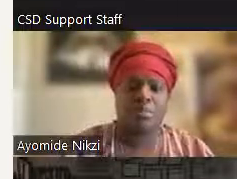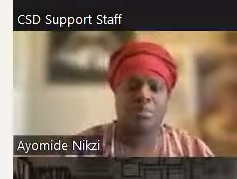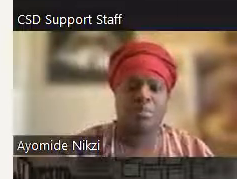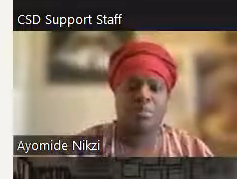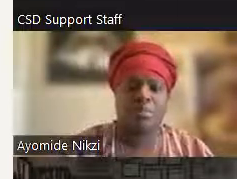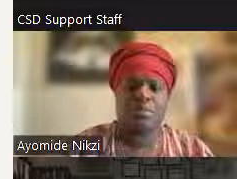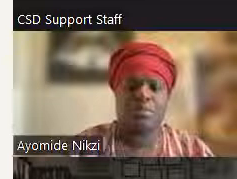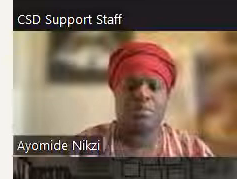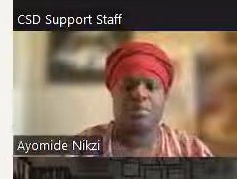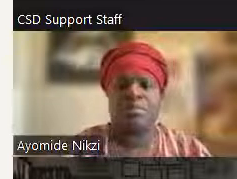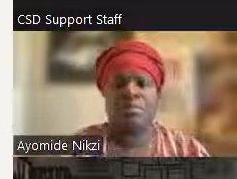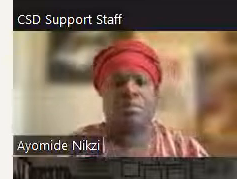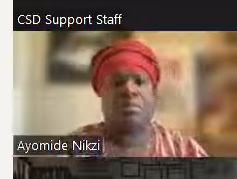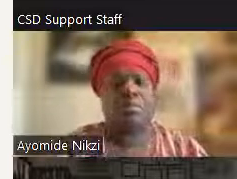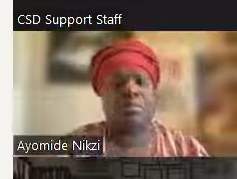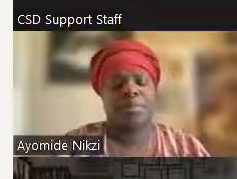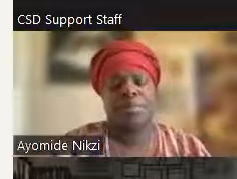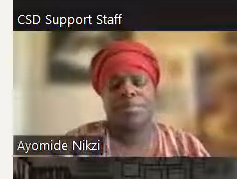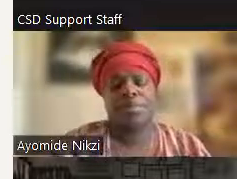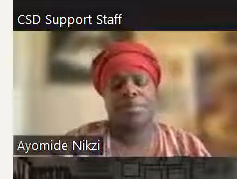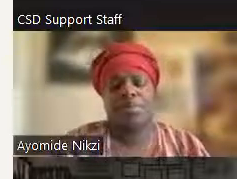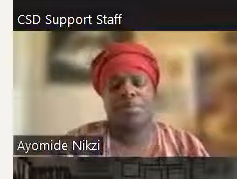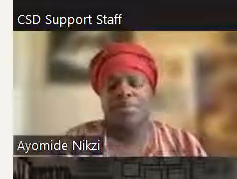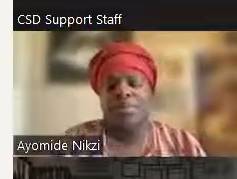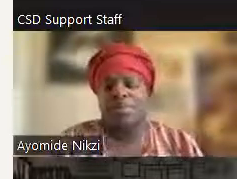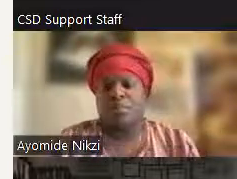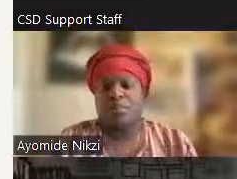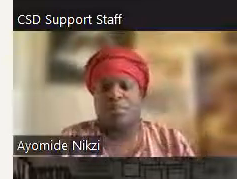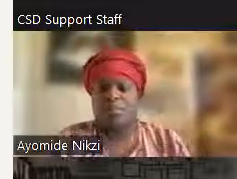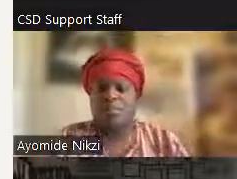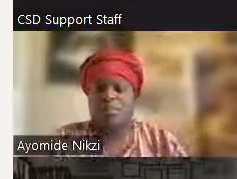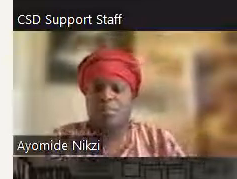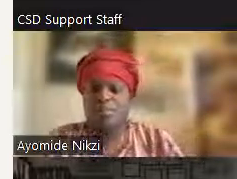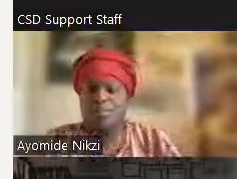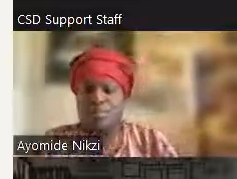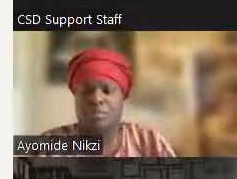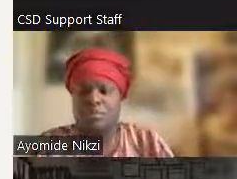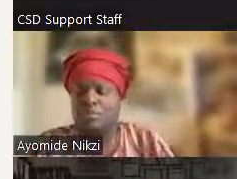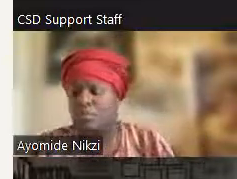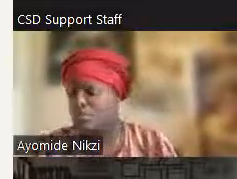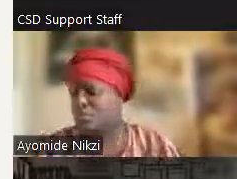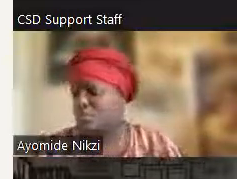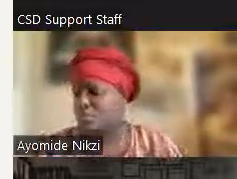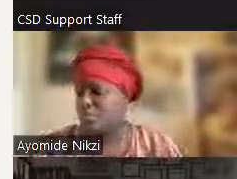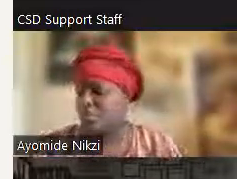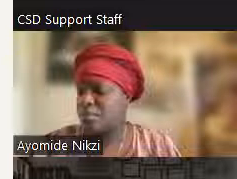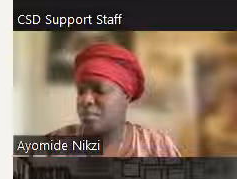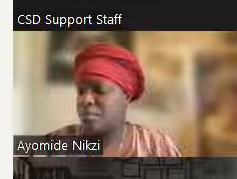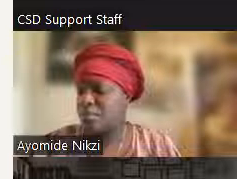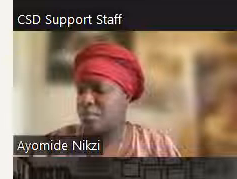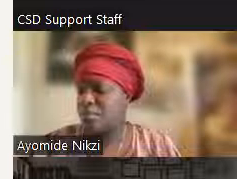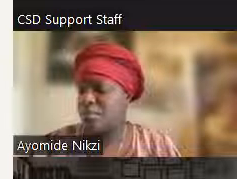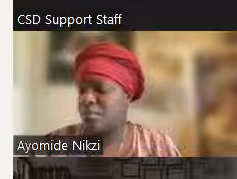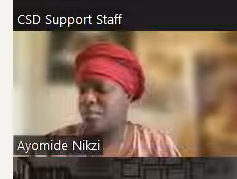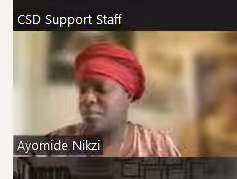Police Accountability Commission and can provide other language support as well. Please email in advance of